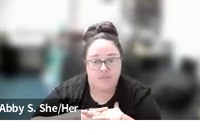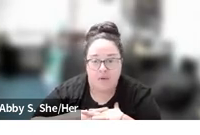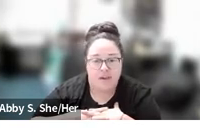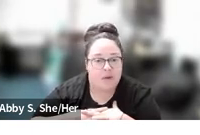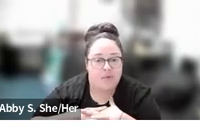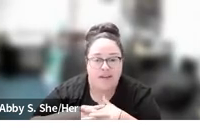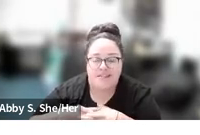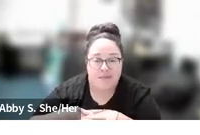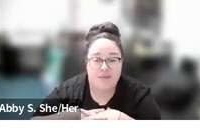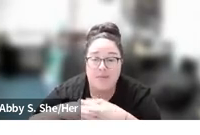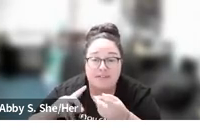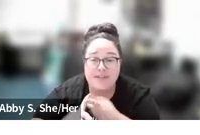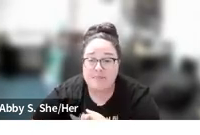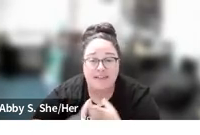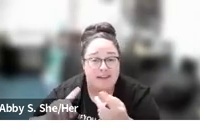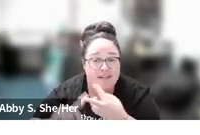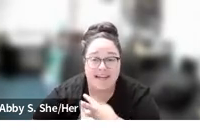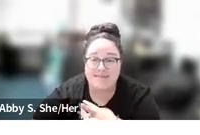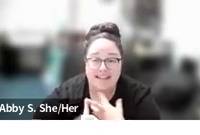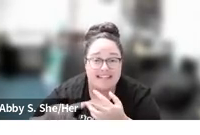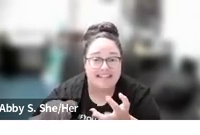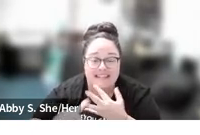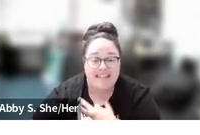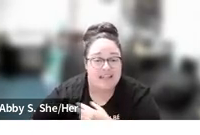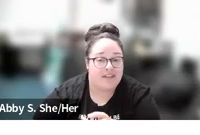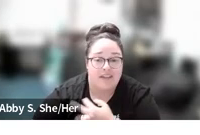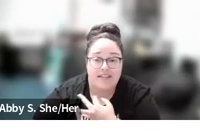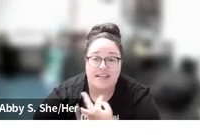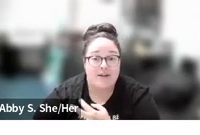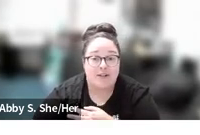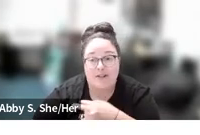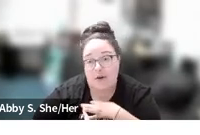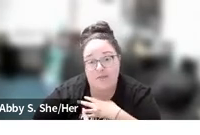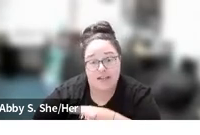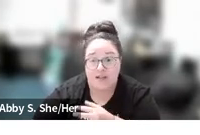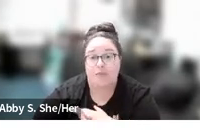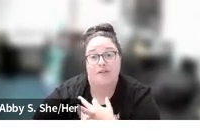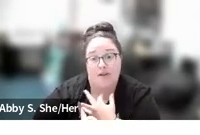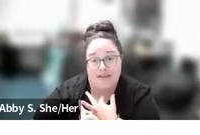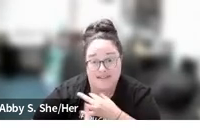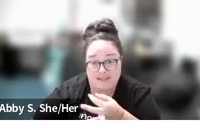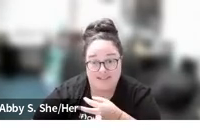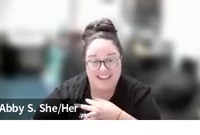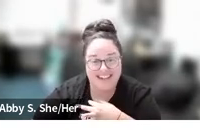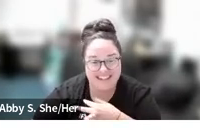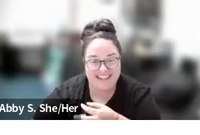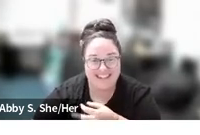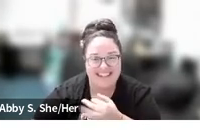single day. I wake up and I ask it what the weather is going to be like, what time it is, and if it can set another alarm for me, because I know I'm going to fall back